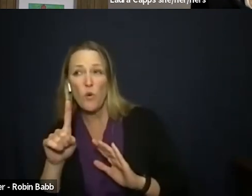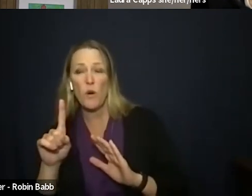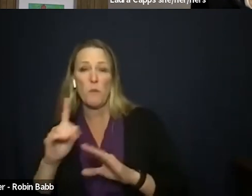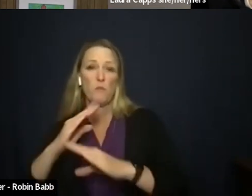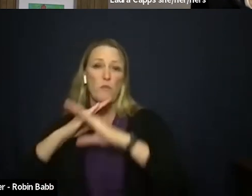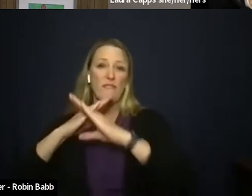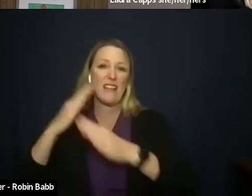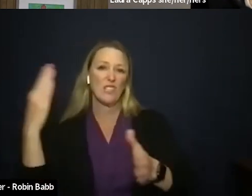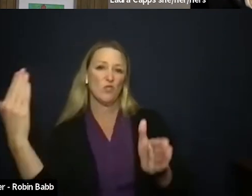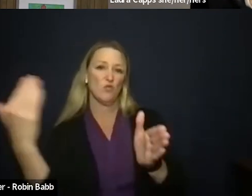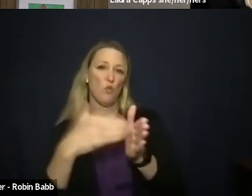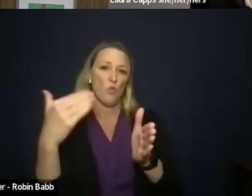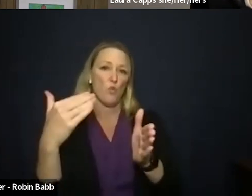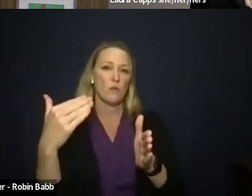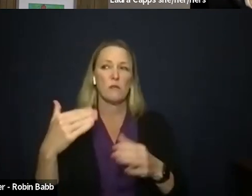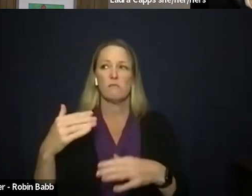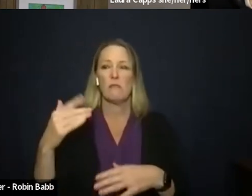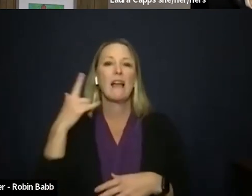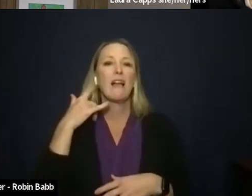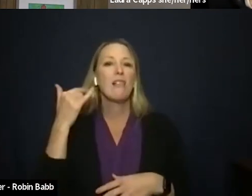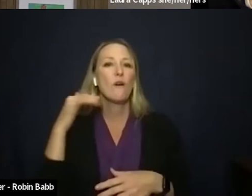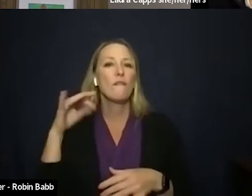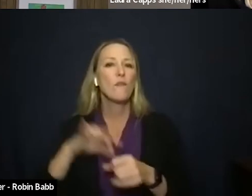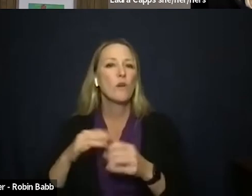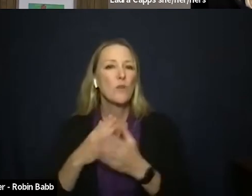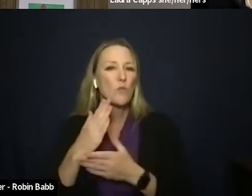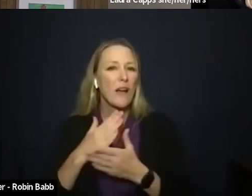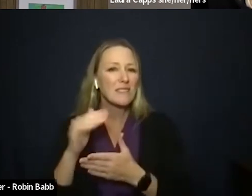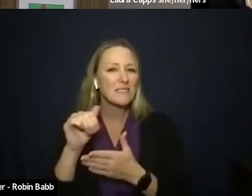california voting rights